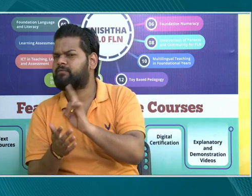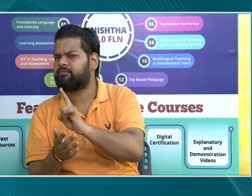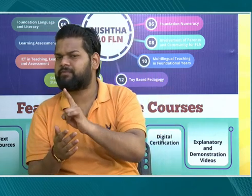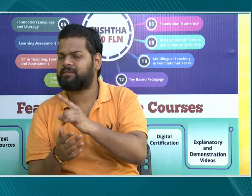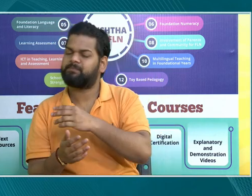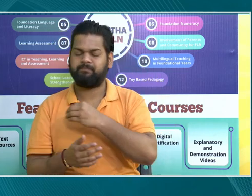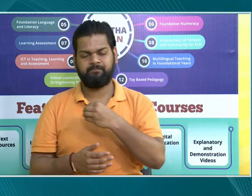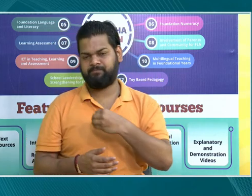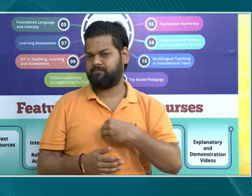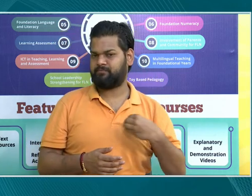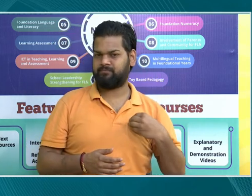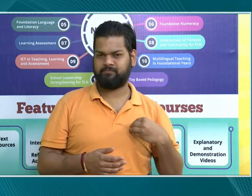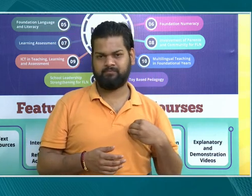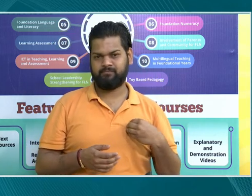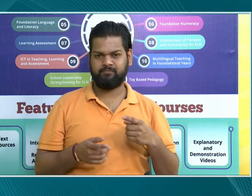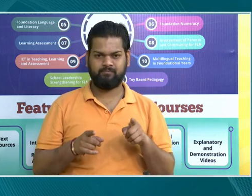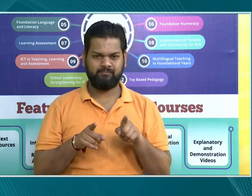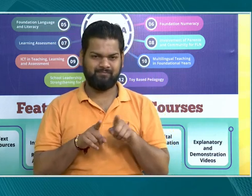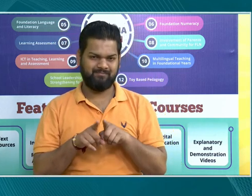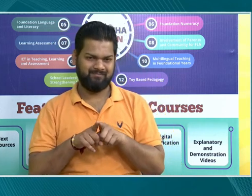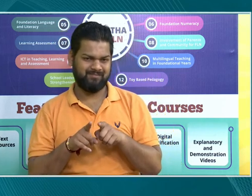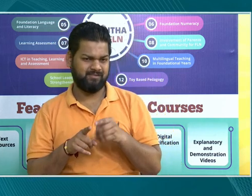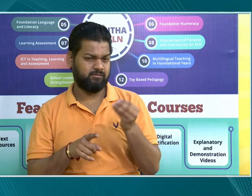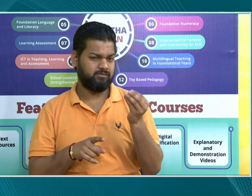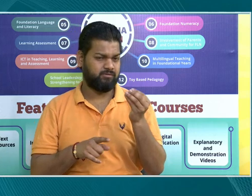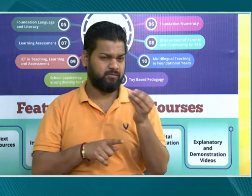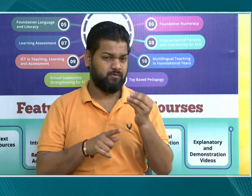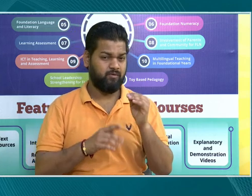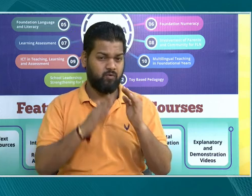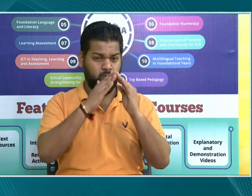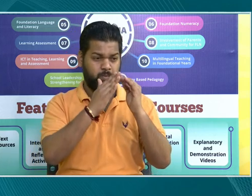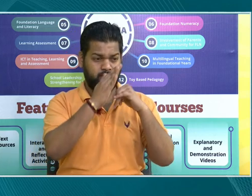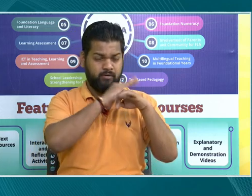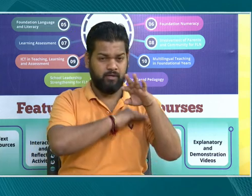some electrical switch in our house, where do we go?